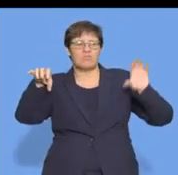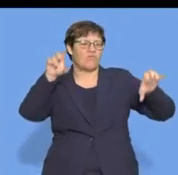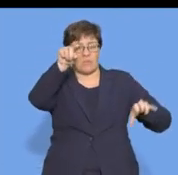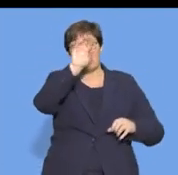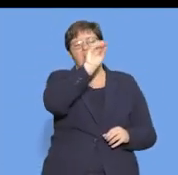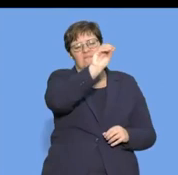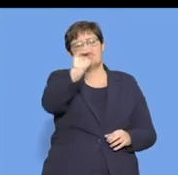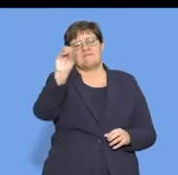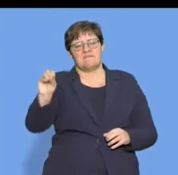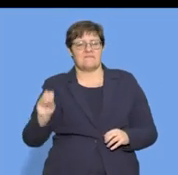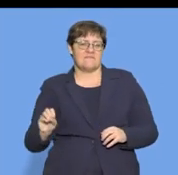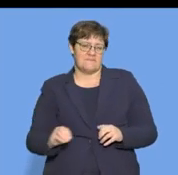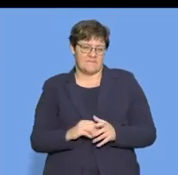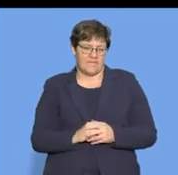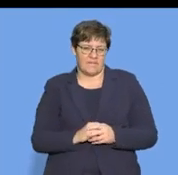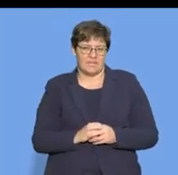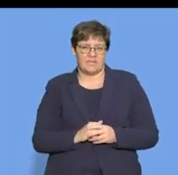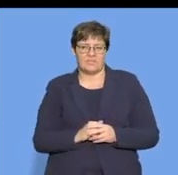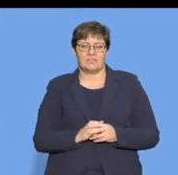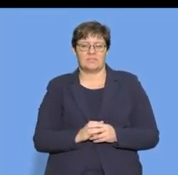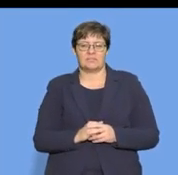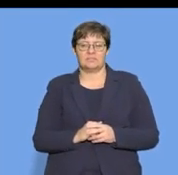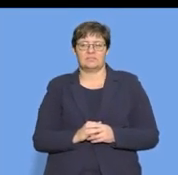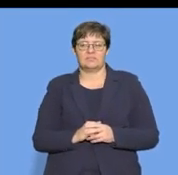other provinces as well.